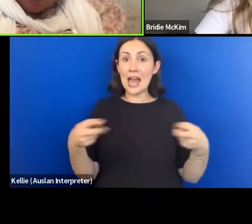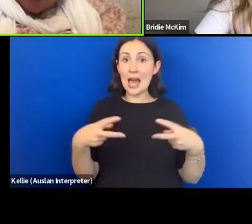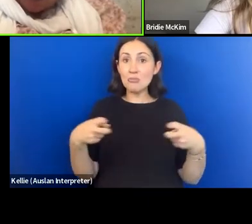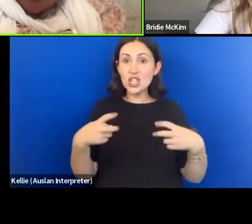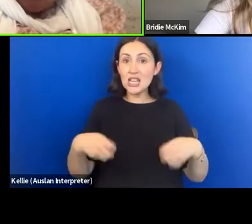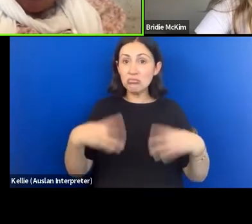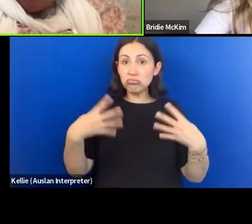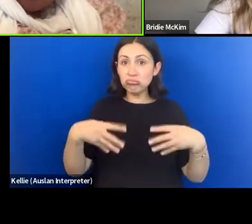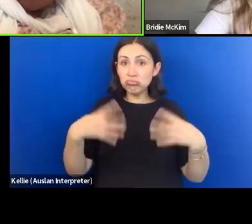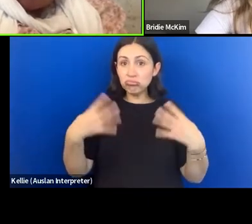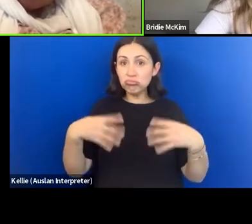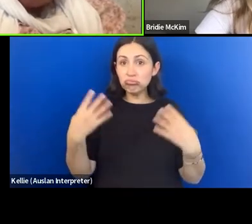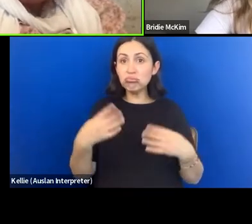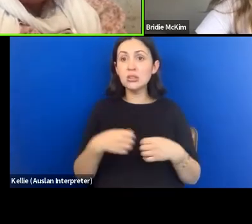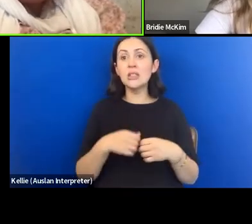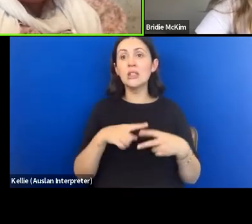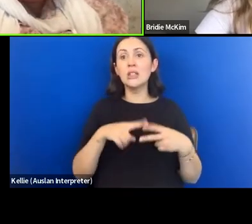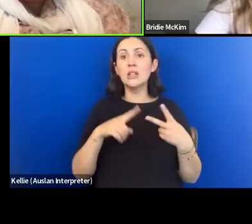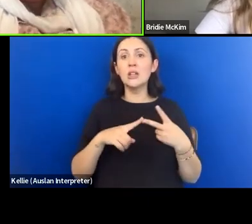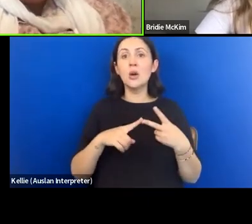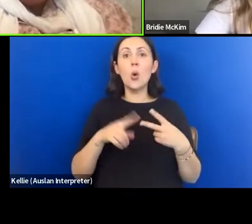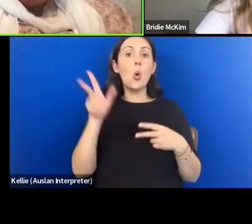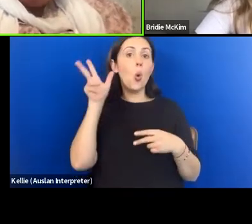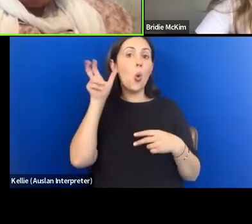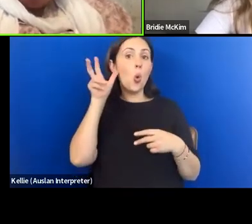captioning, things like audio description,